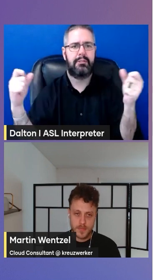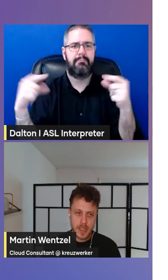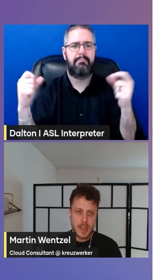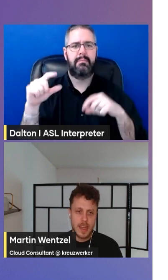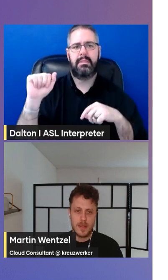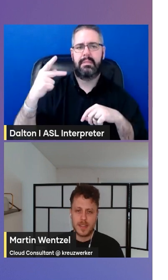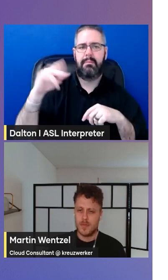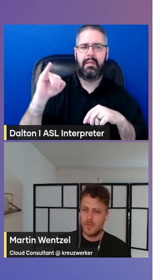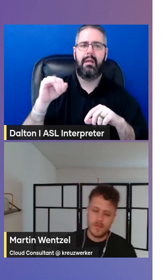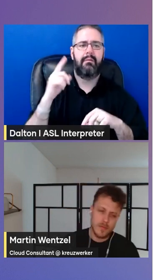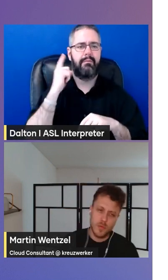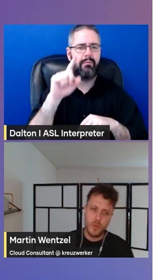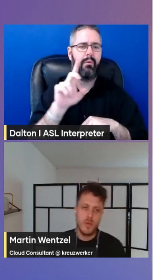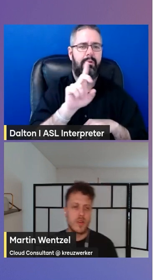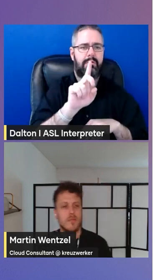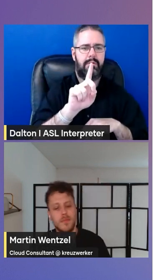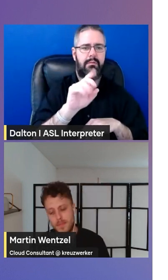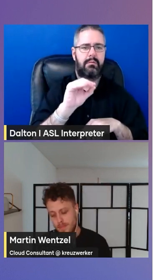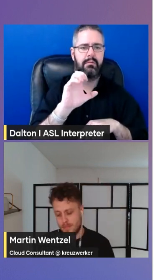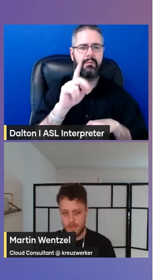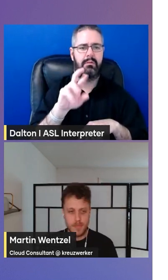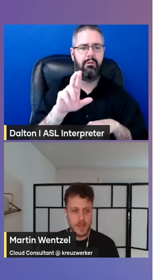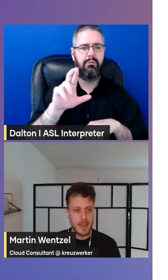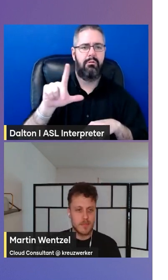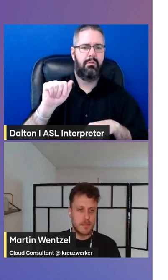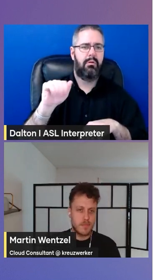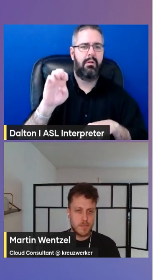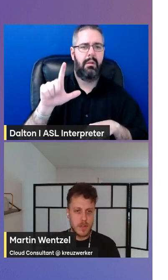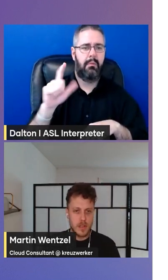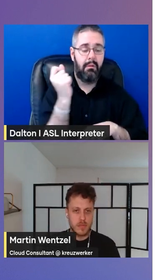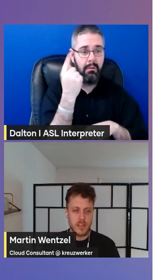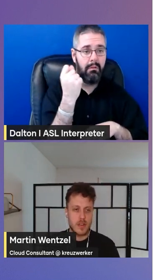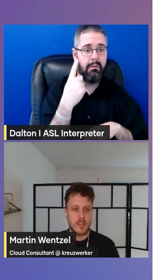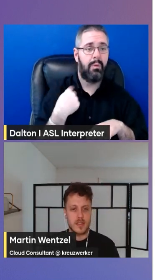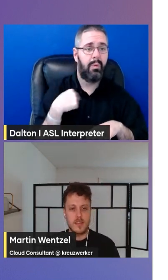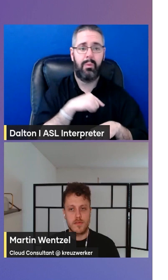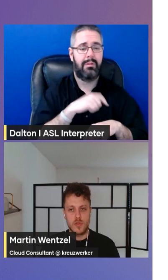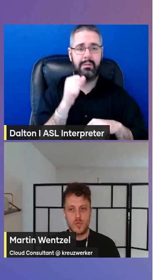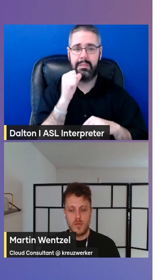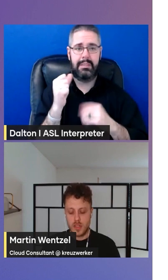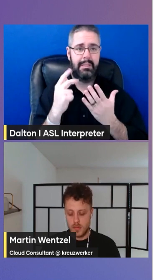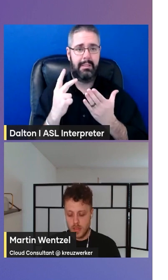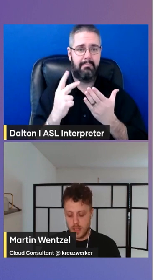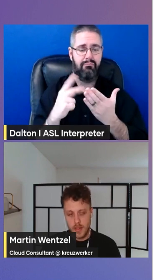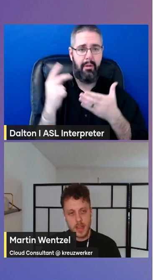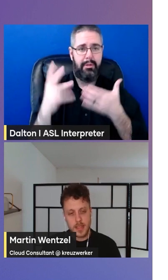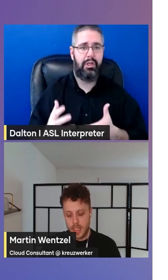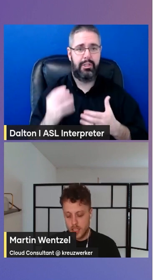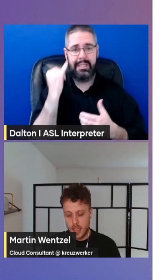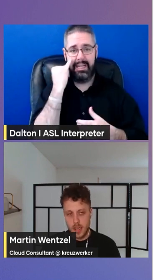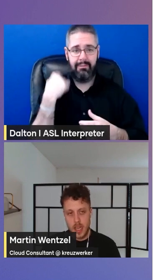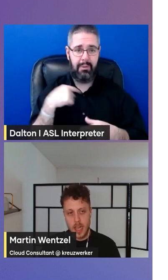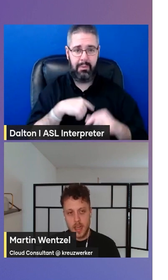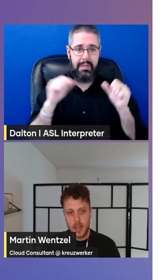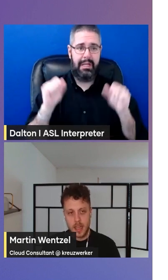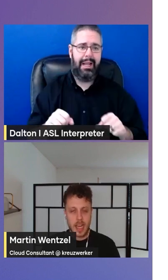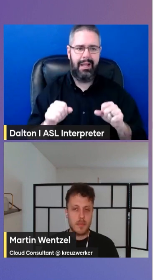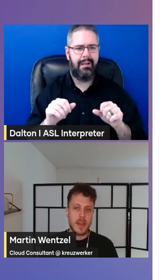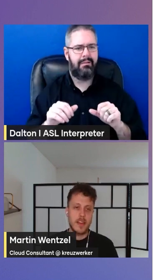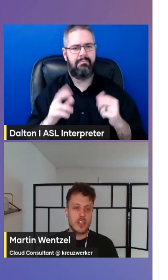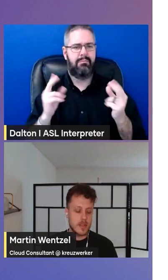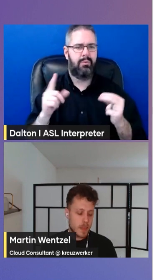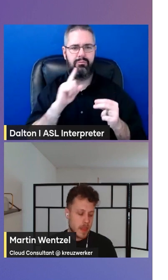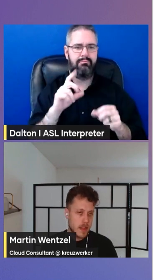daemon. But we wouldn't be programmers if we were to do that. There's actually a